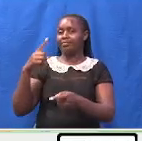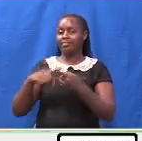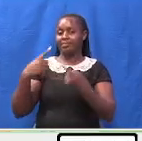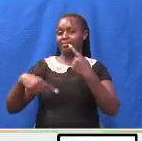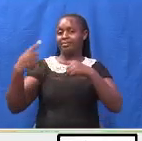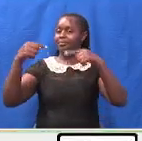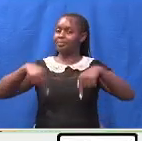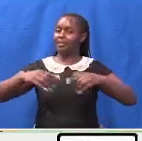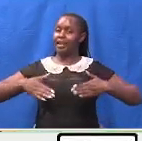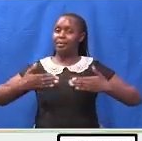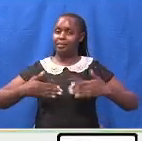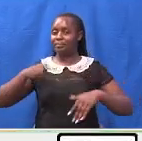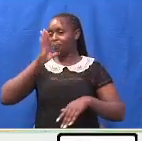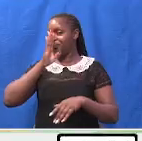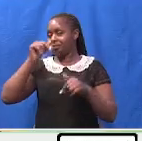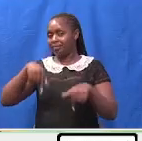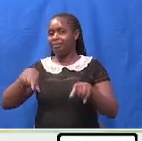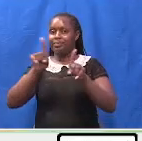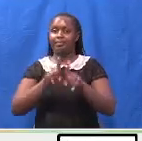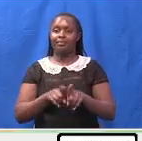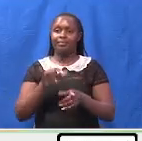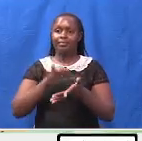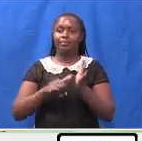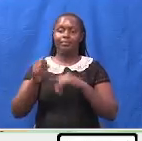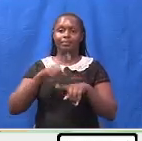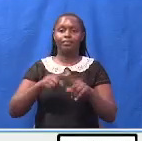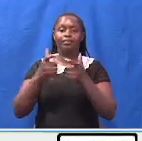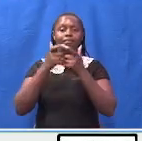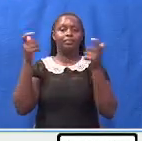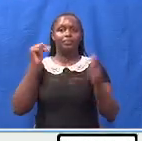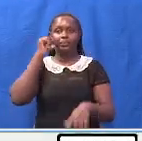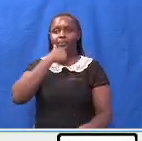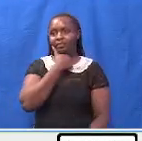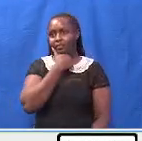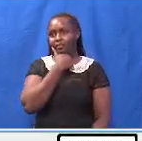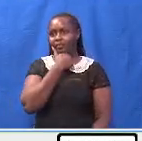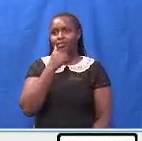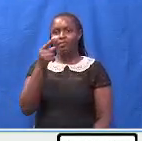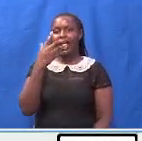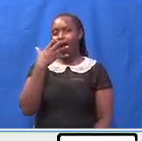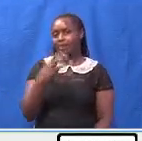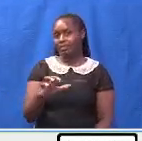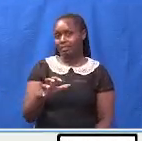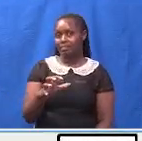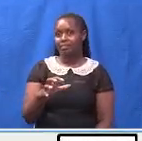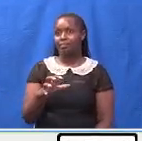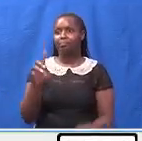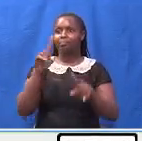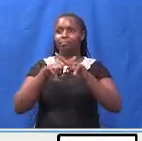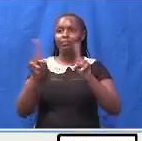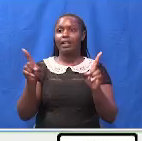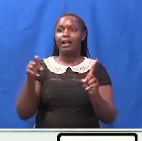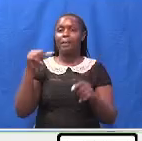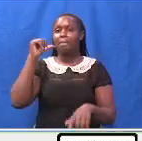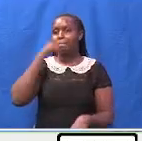I'm happy to be here, and yeah, it was a great race, and yeah, I'm happy. It's very hard, but it's an